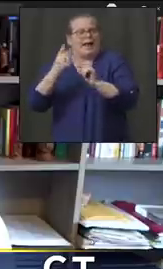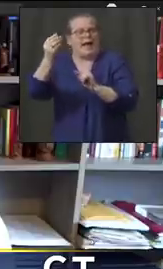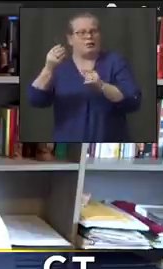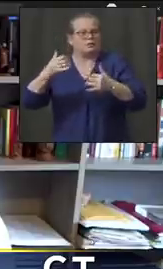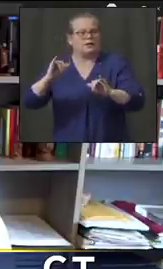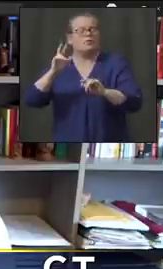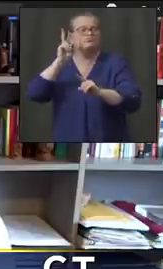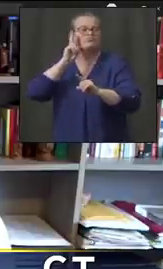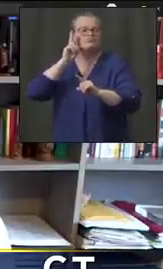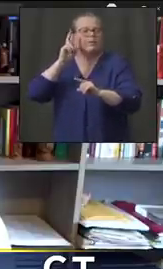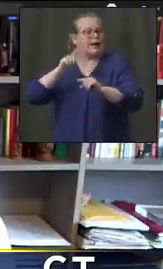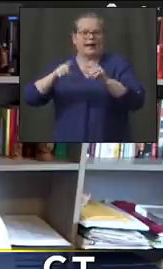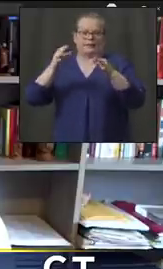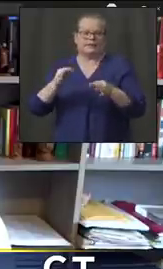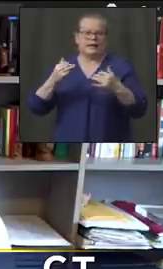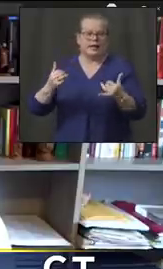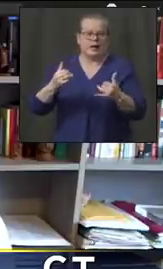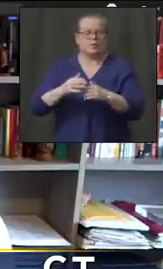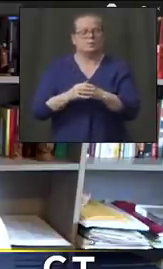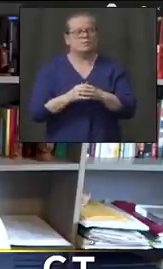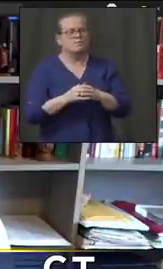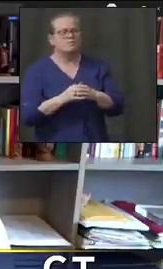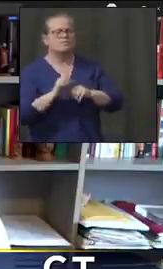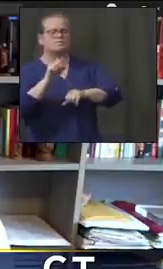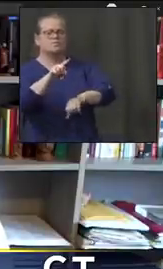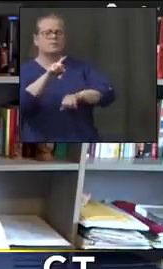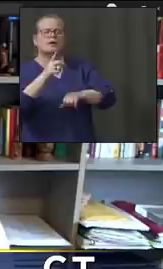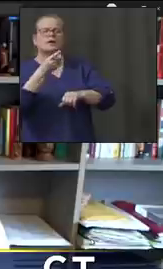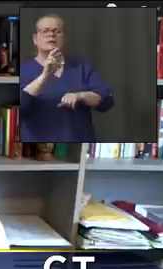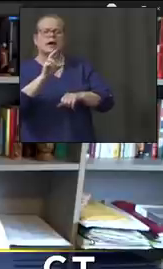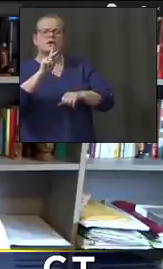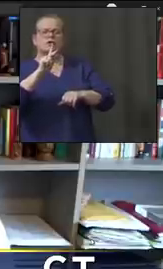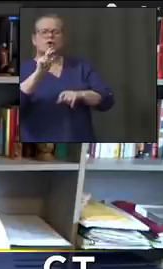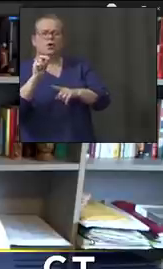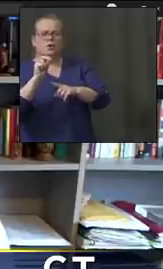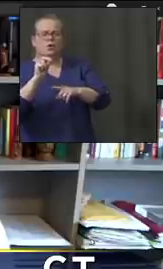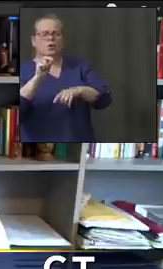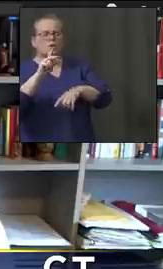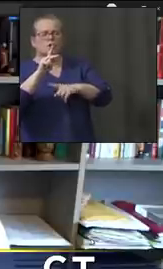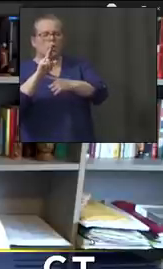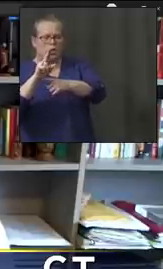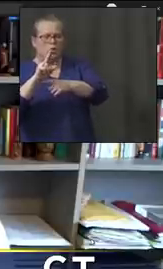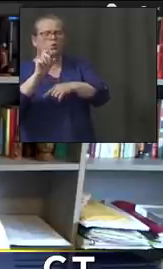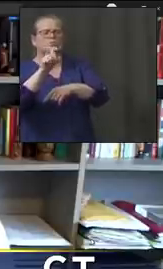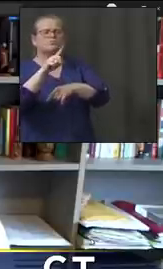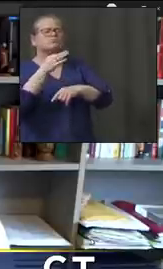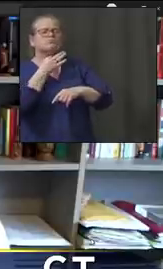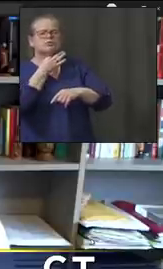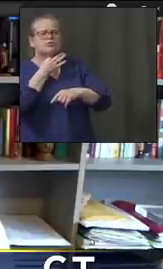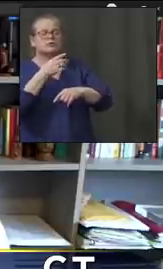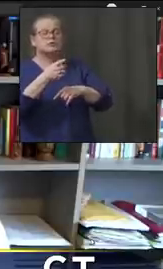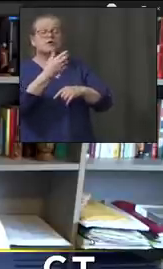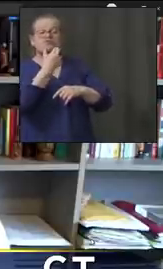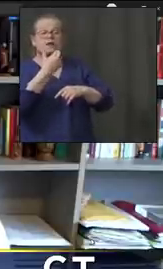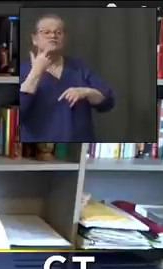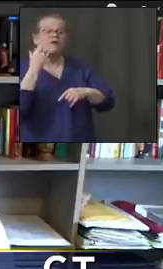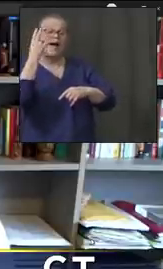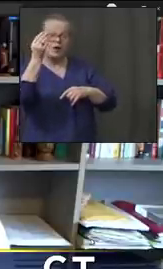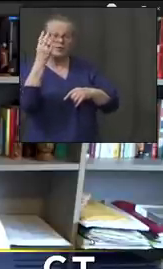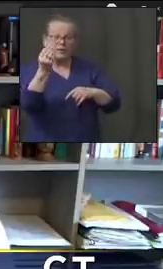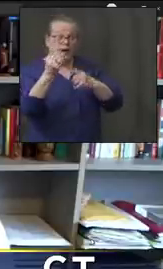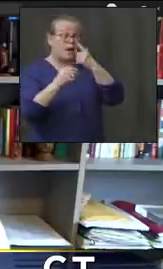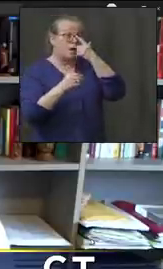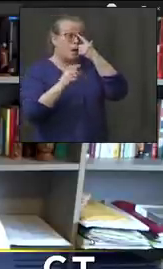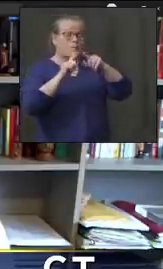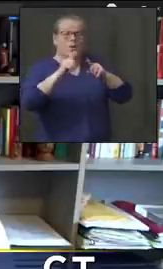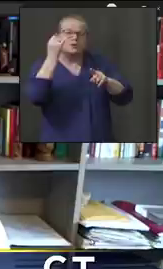would still have to go inside to a bathroom. And knowing COVID's aerosol